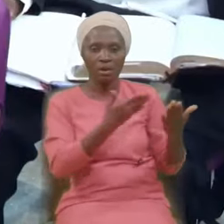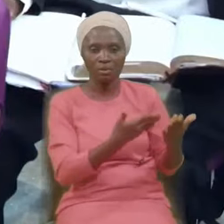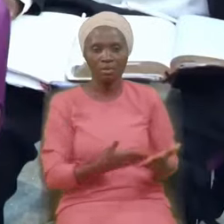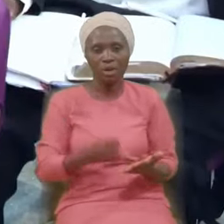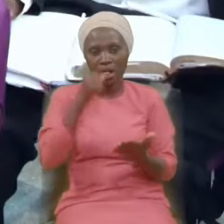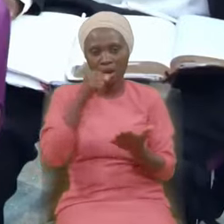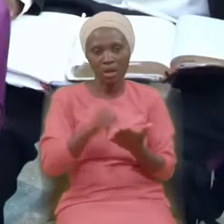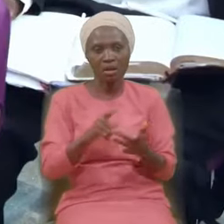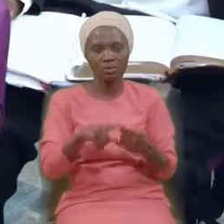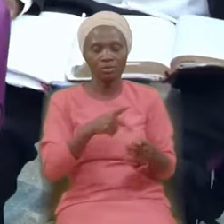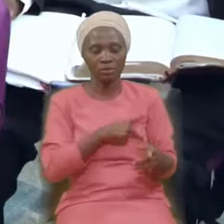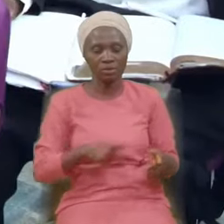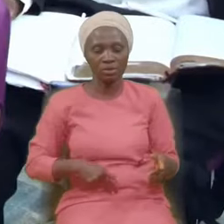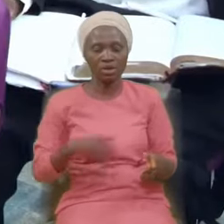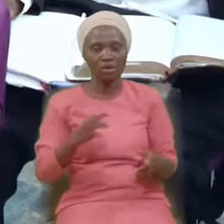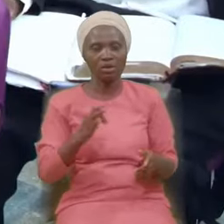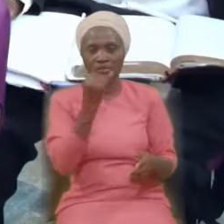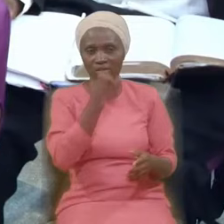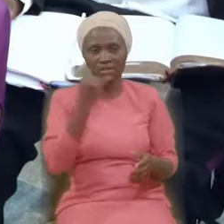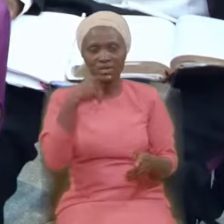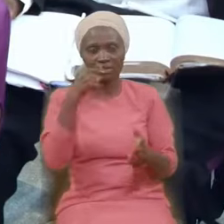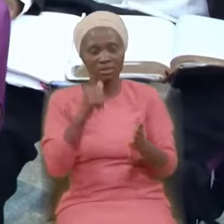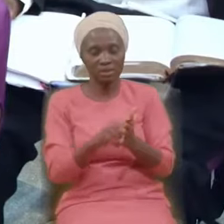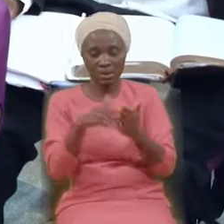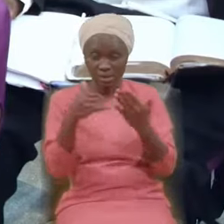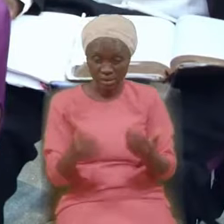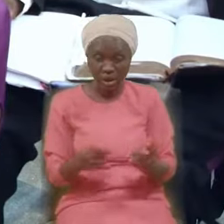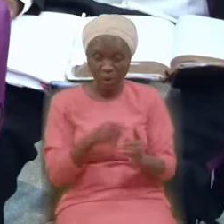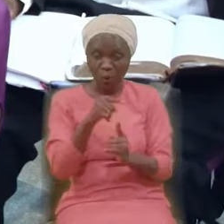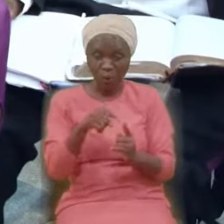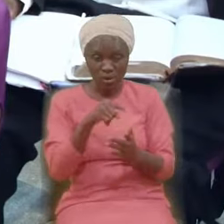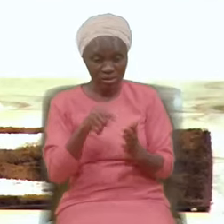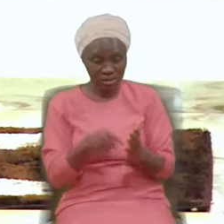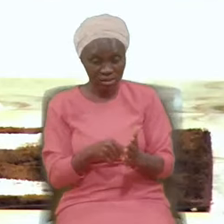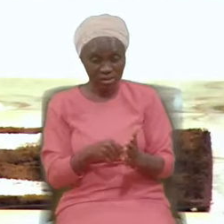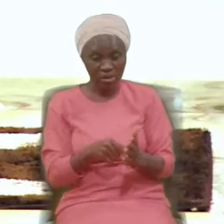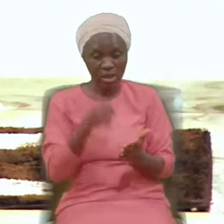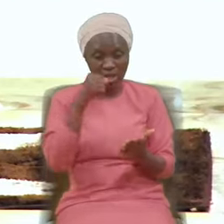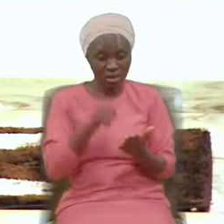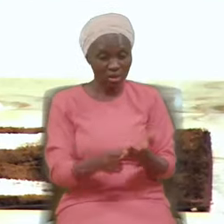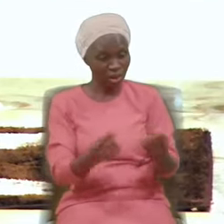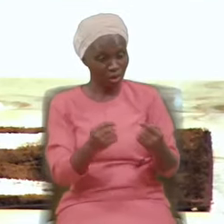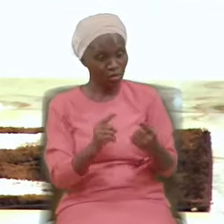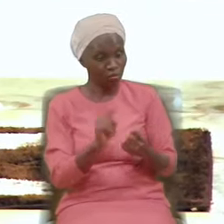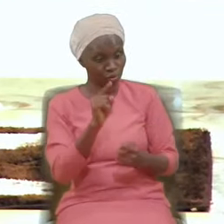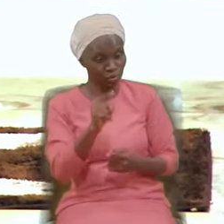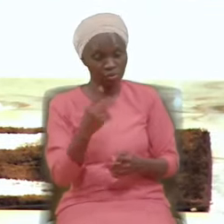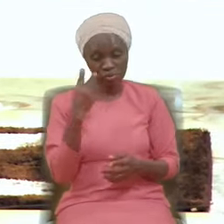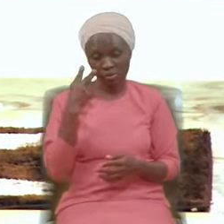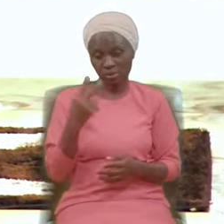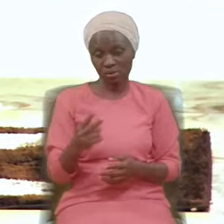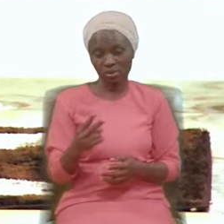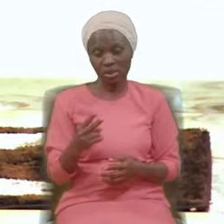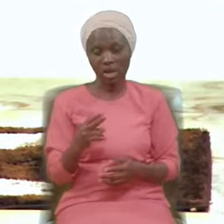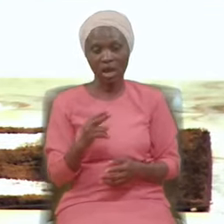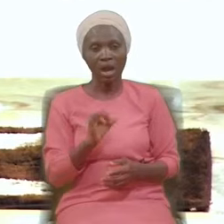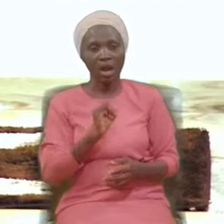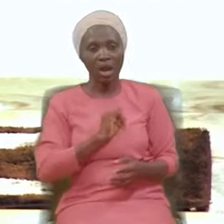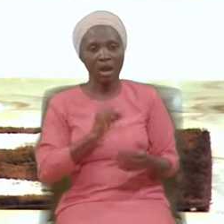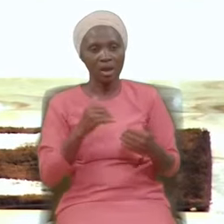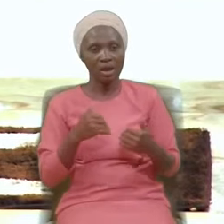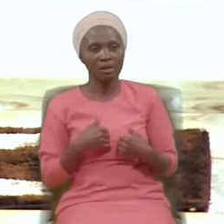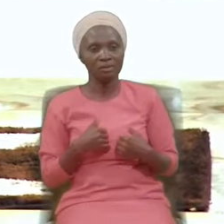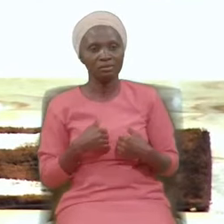saying, now, when this letter is come to you, behold, I have therewith